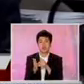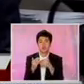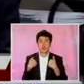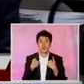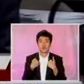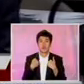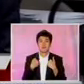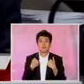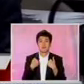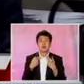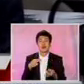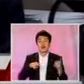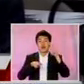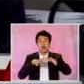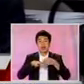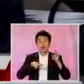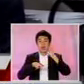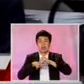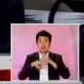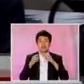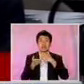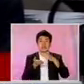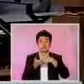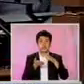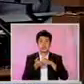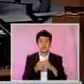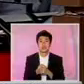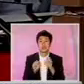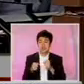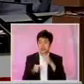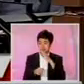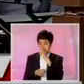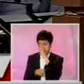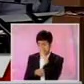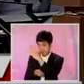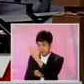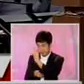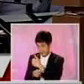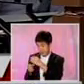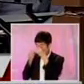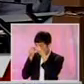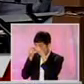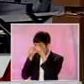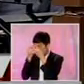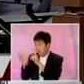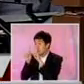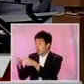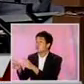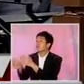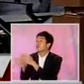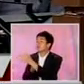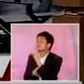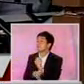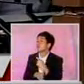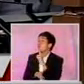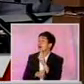pa akong additional expense na 5 million pesos. Pwede po bang pakisagot diretso yung aking sagot, yung aking tanong? Ano po ang competence